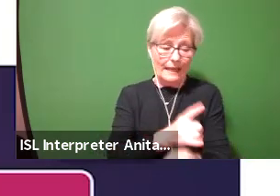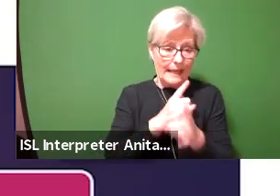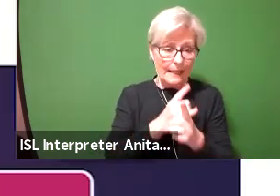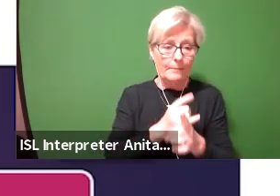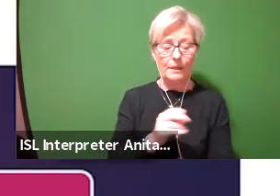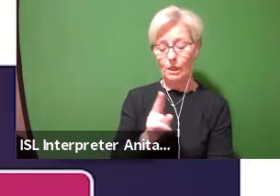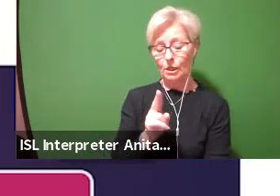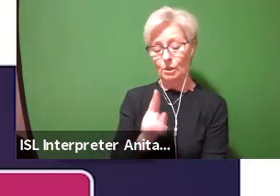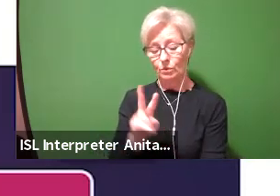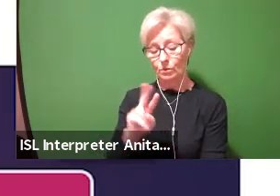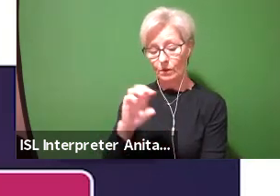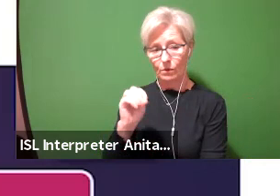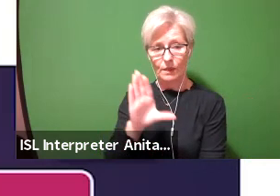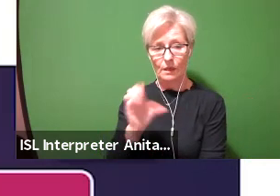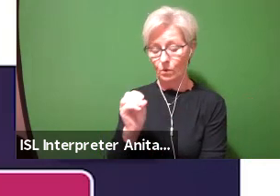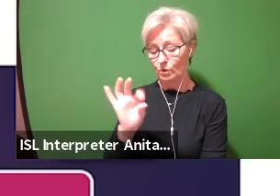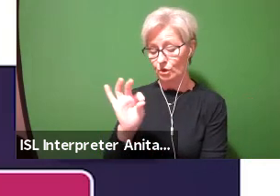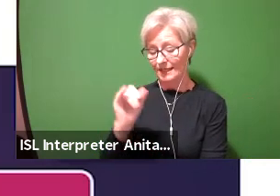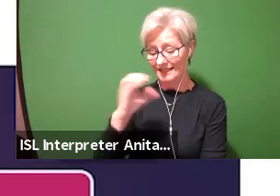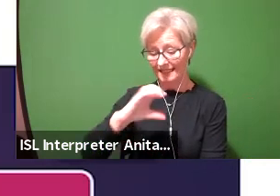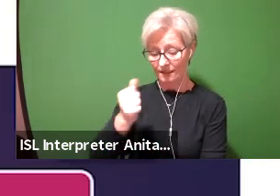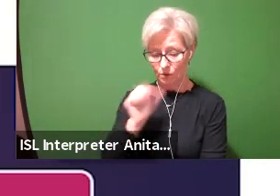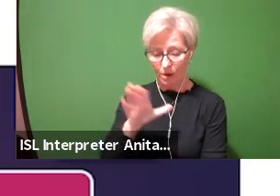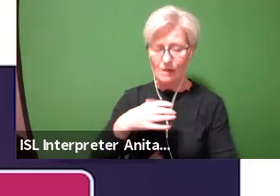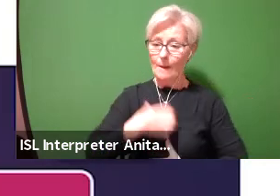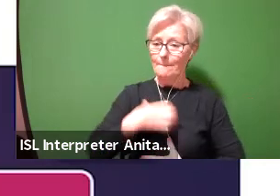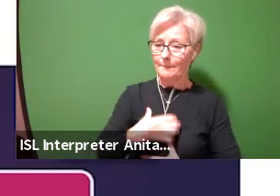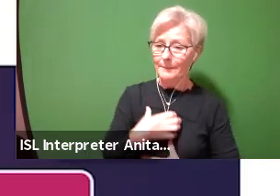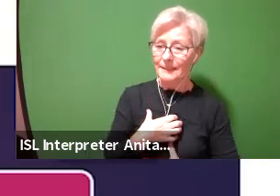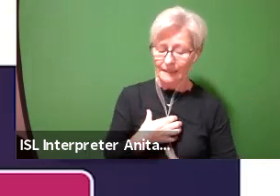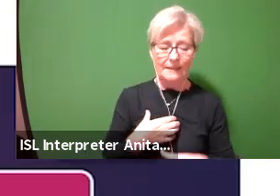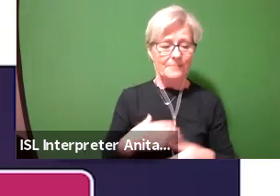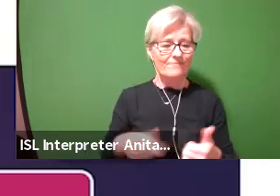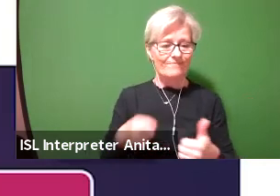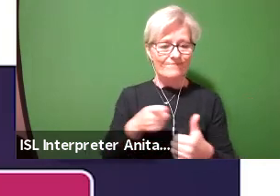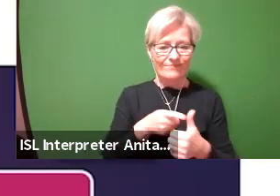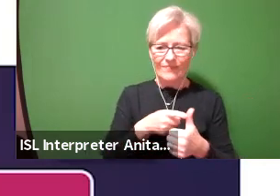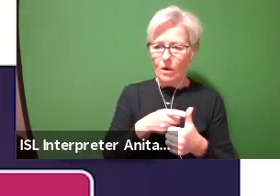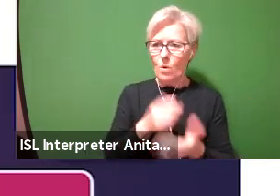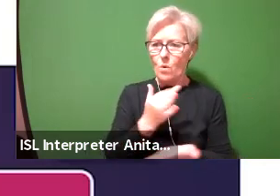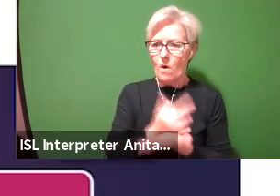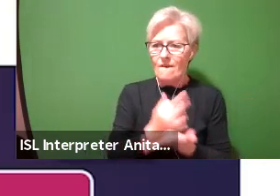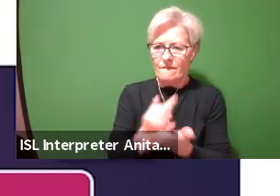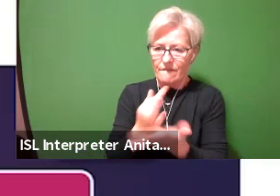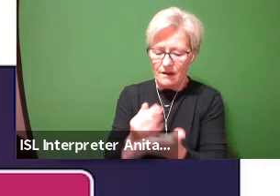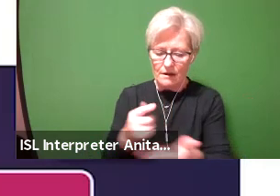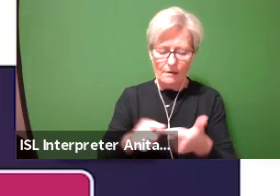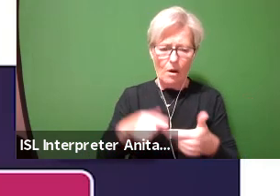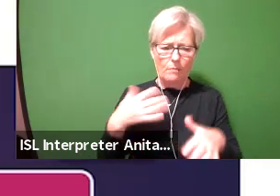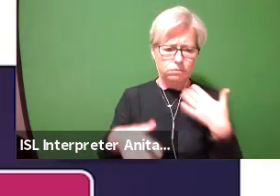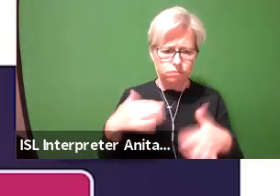get urgency, frequency, dysuria, pain when passing urine, and